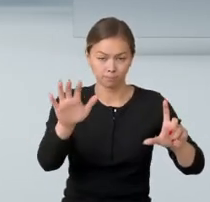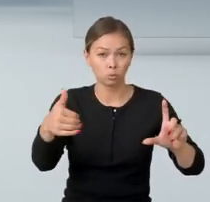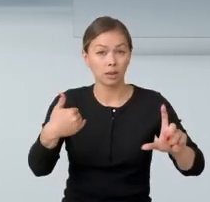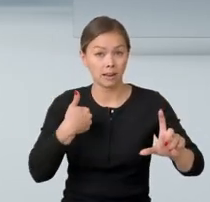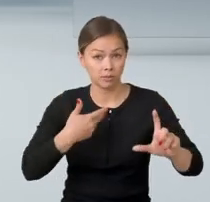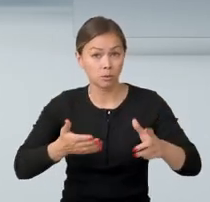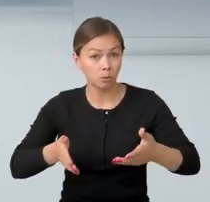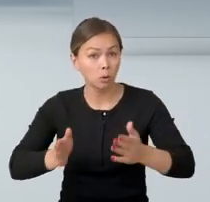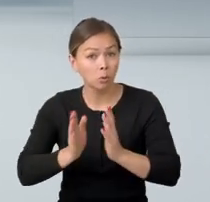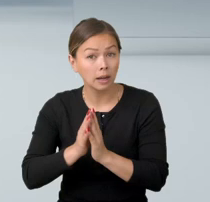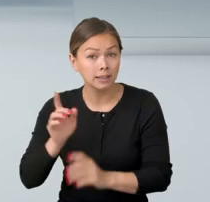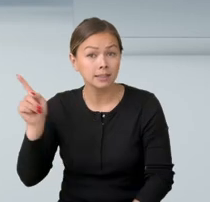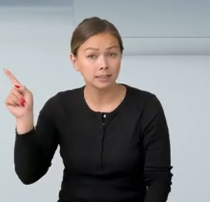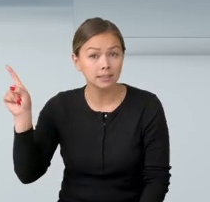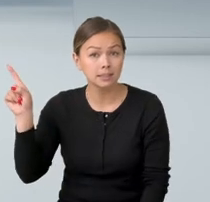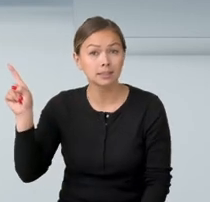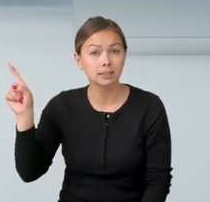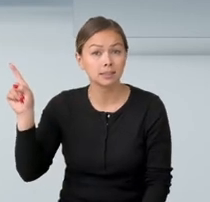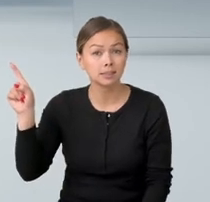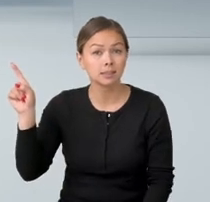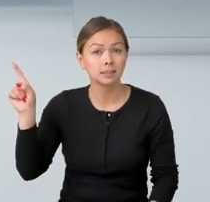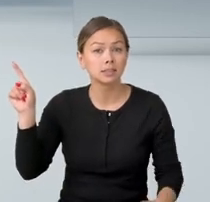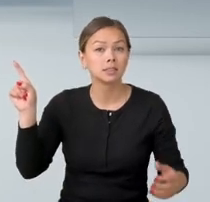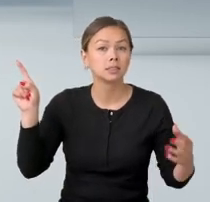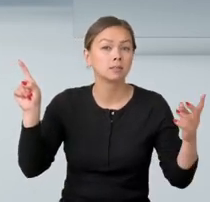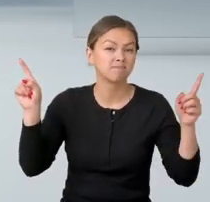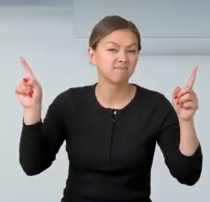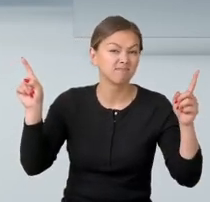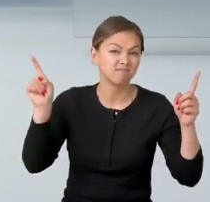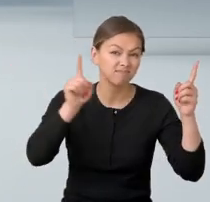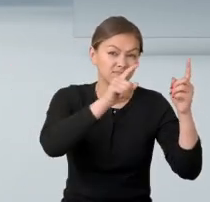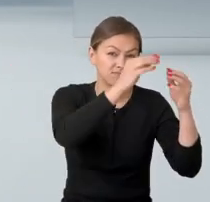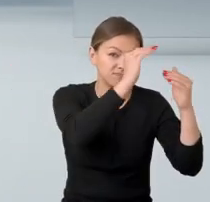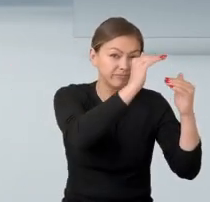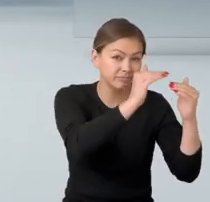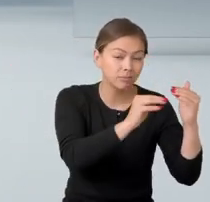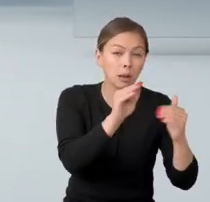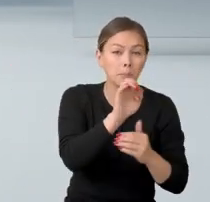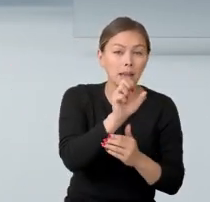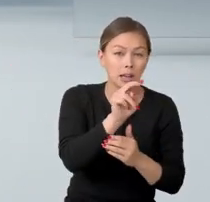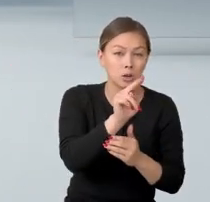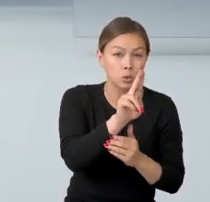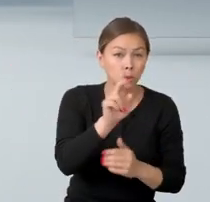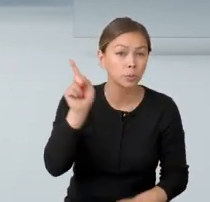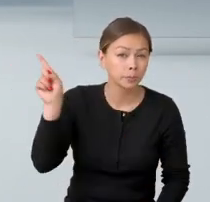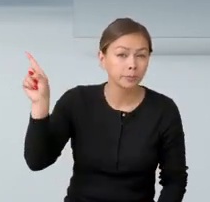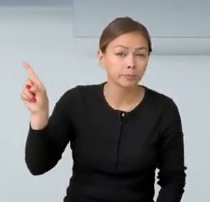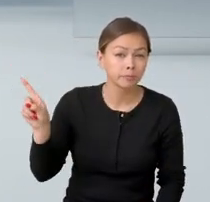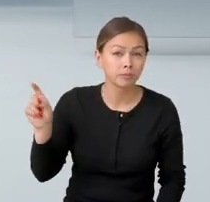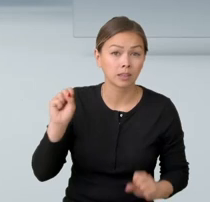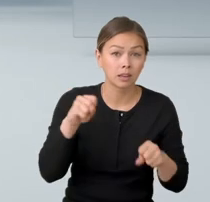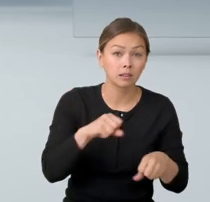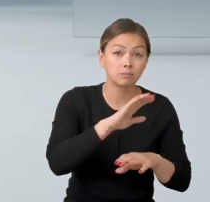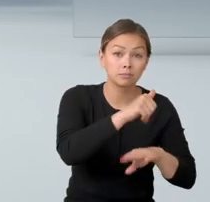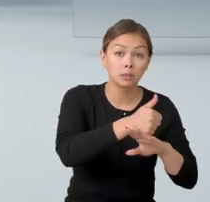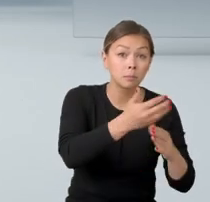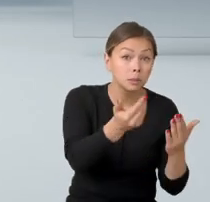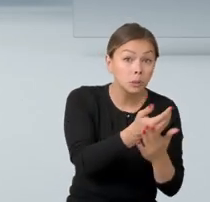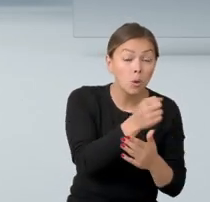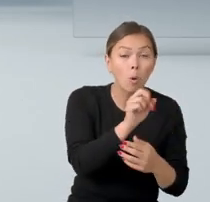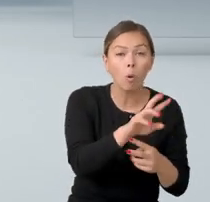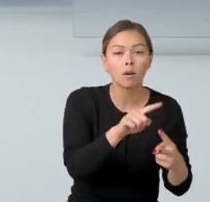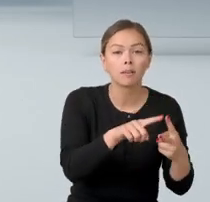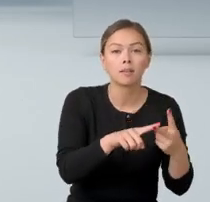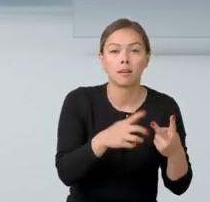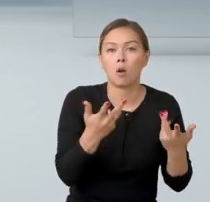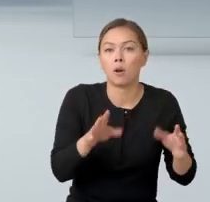works as you can see I have the request I have here on the left pane some news to create a new request or